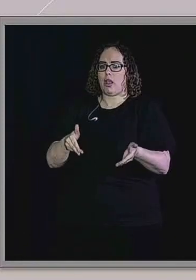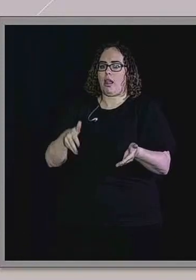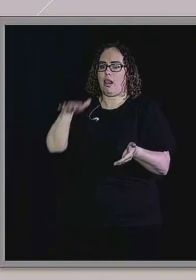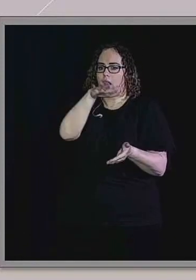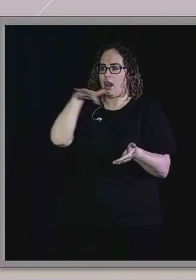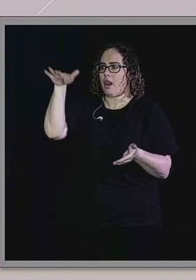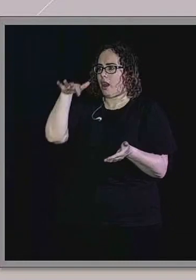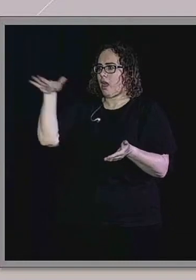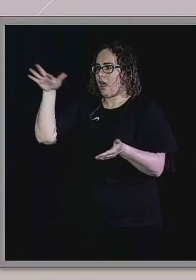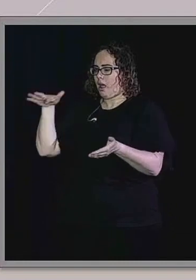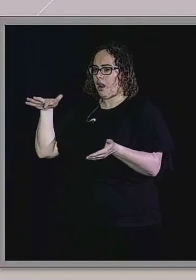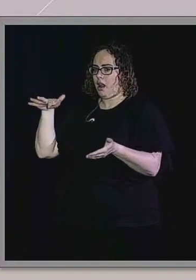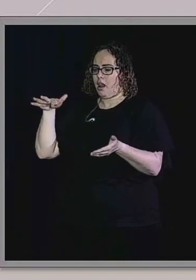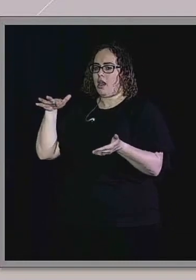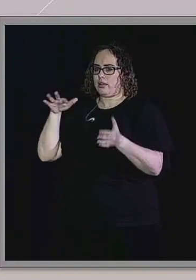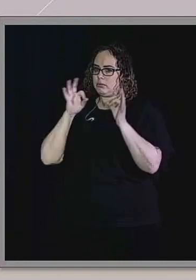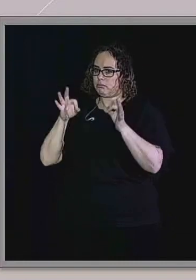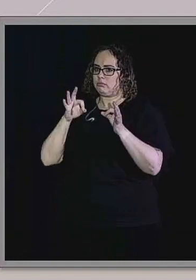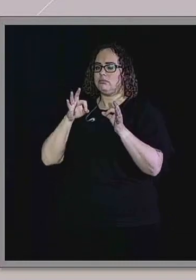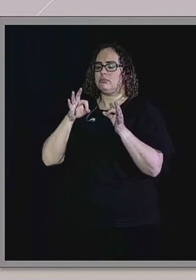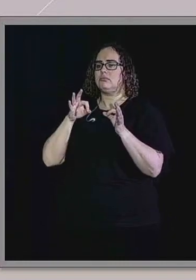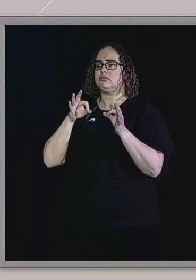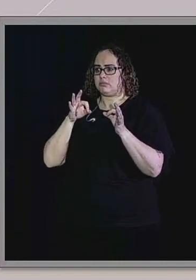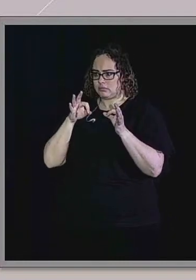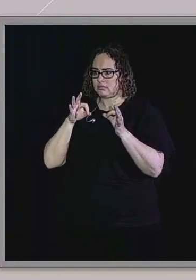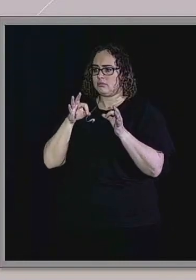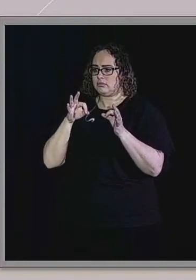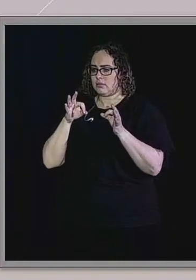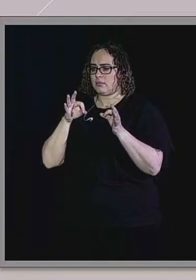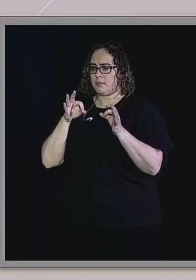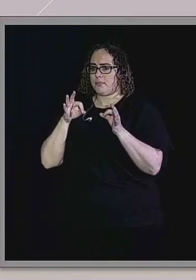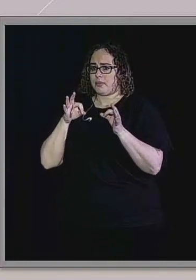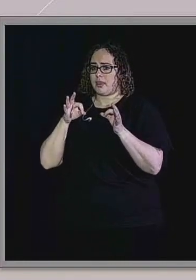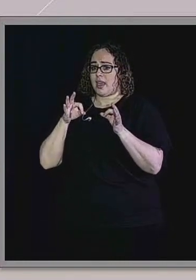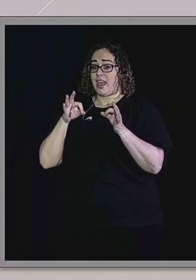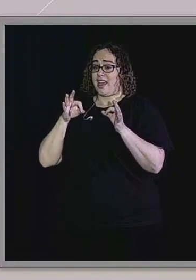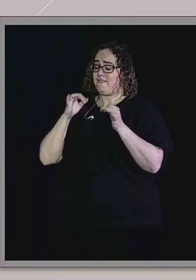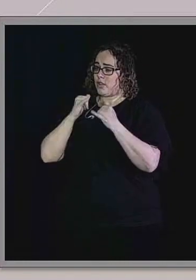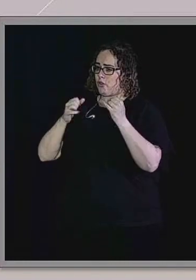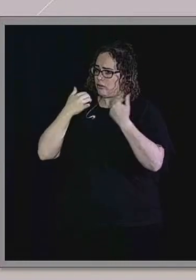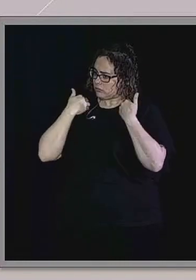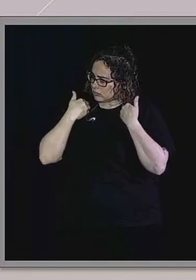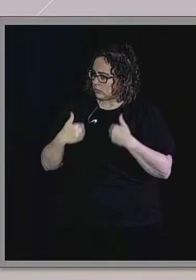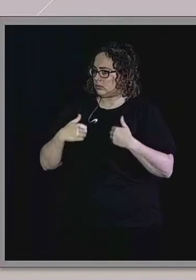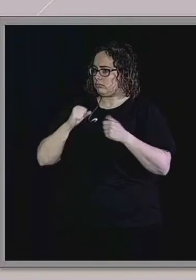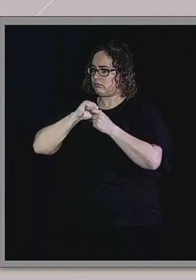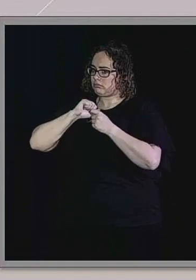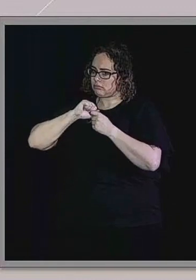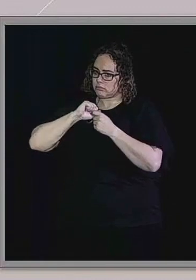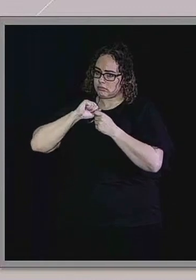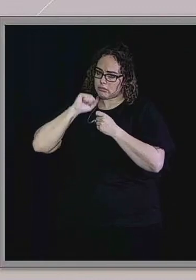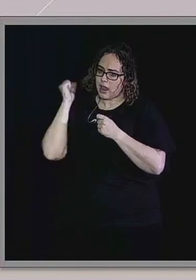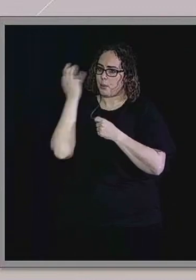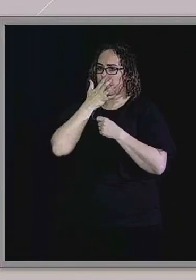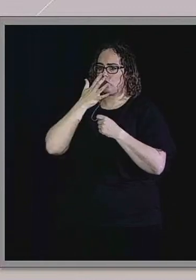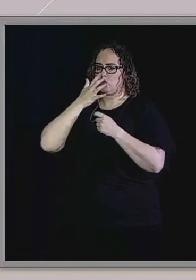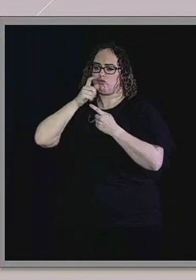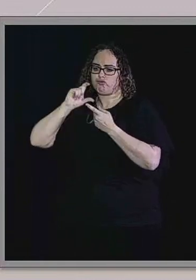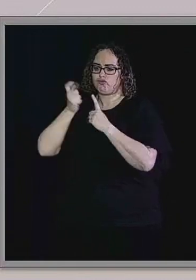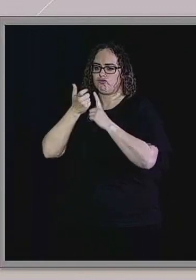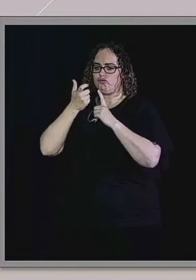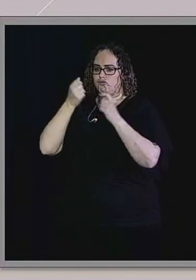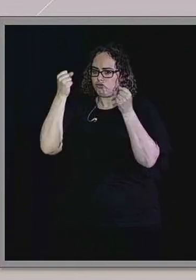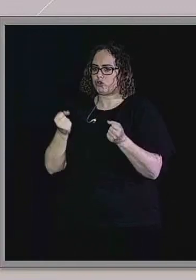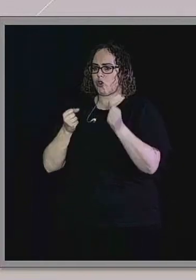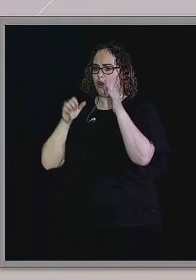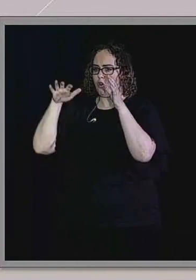the areas, and this is around a creek that's actually very rich in Aboriginal heritage, where the government came along and looked at this and said,